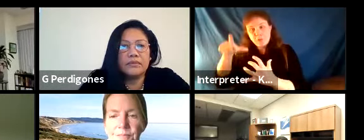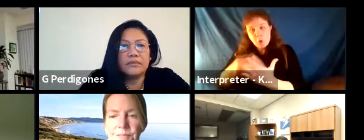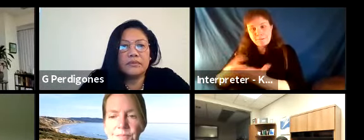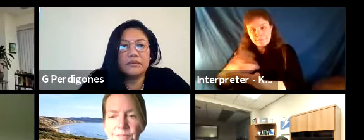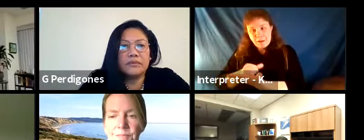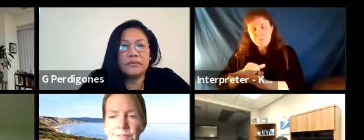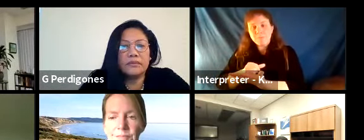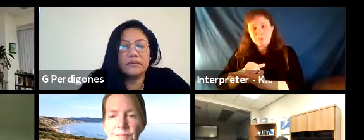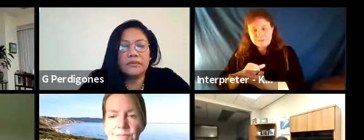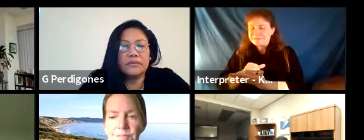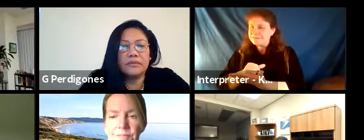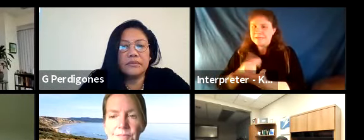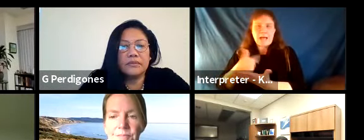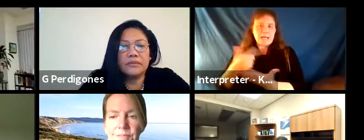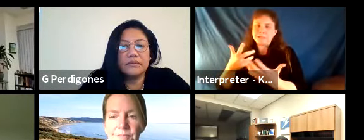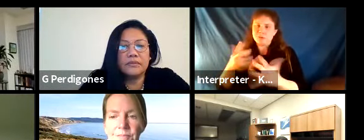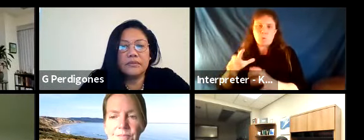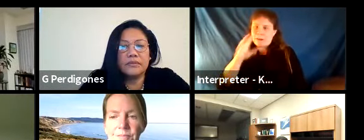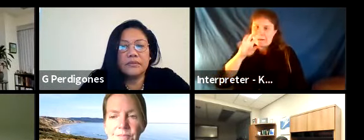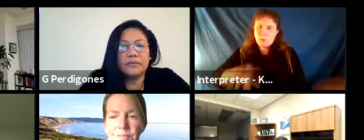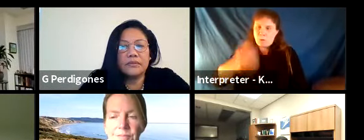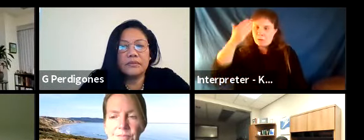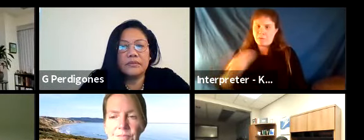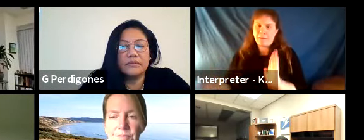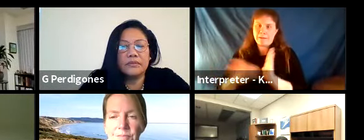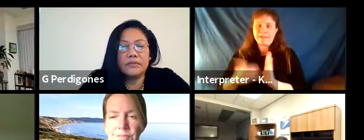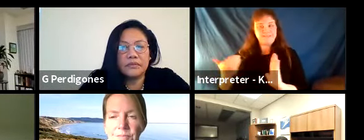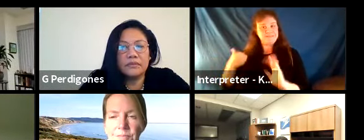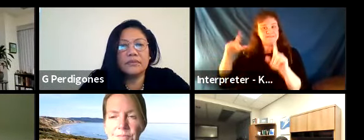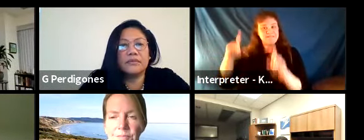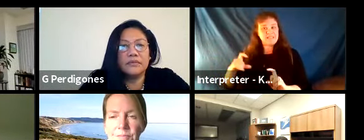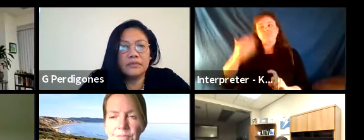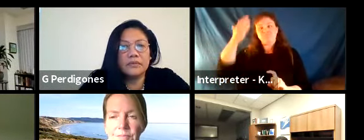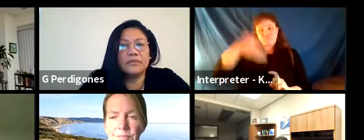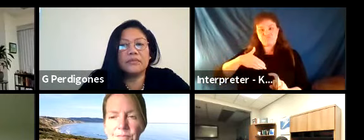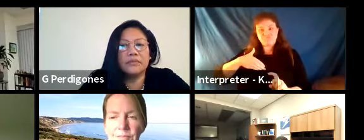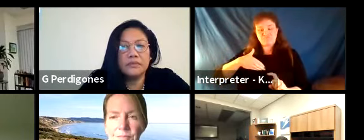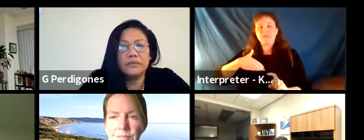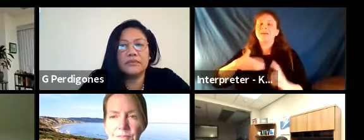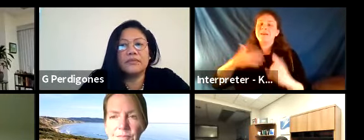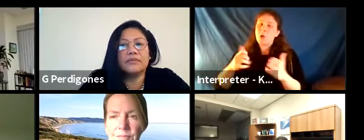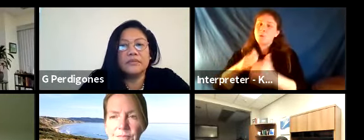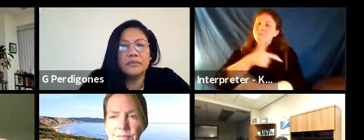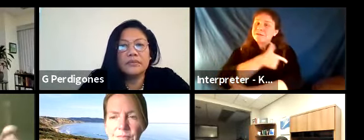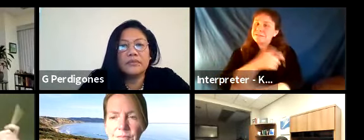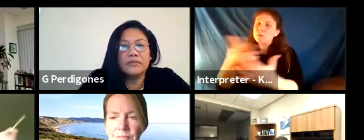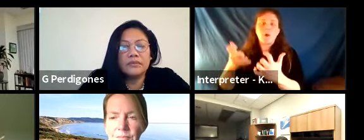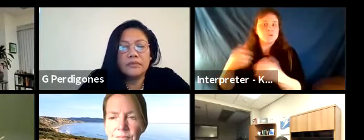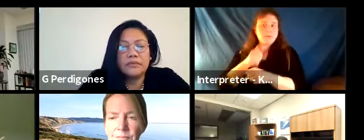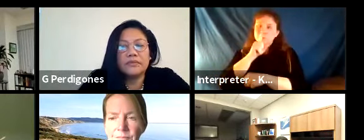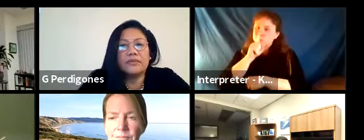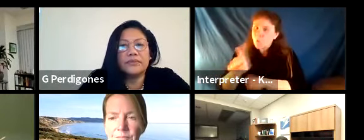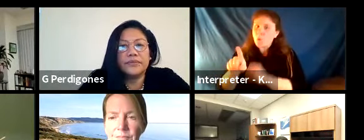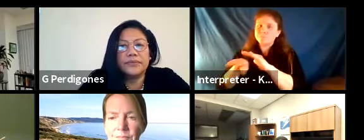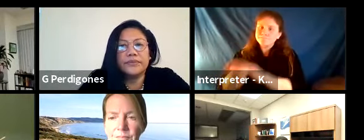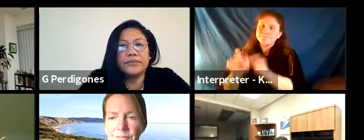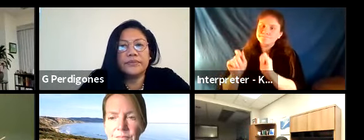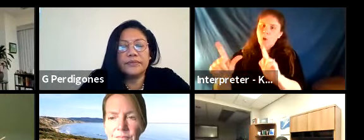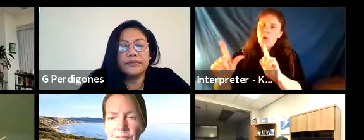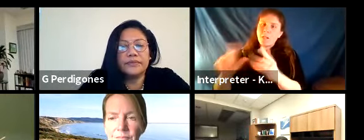that we not repeat the mistakes we made with testing and end up waiting months before we really get into those communities. And so